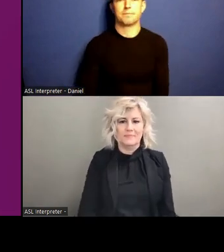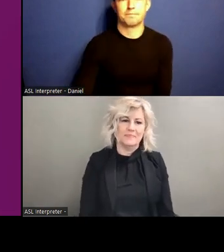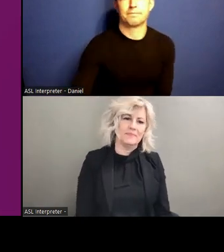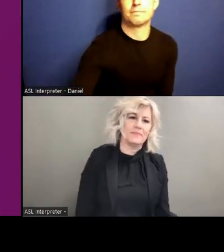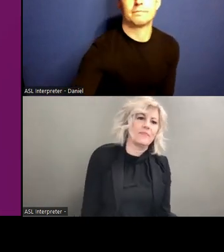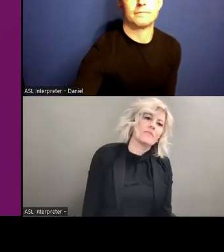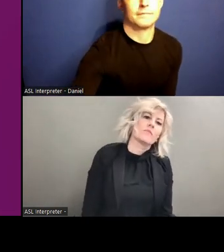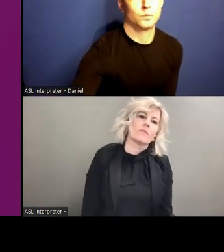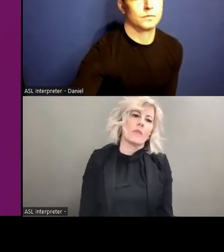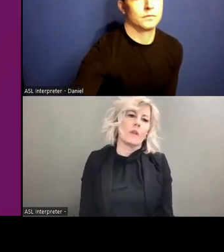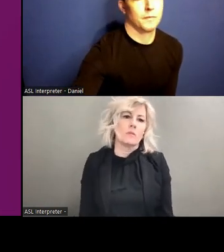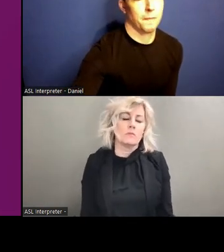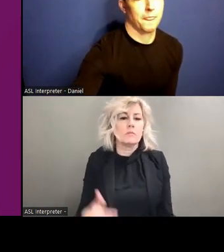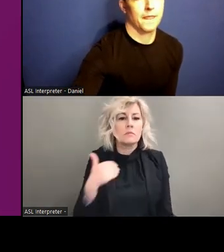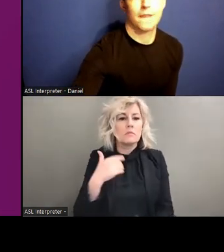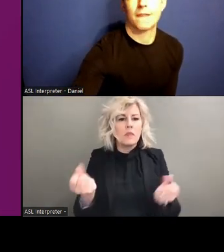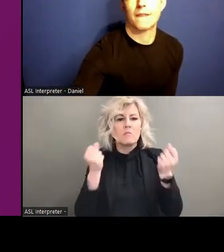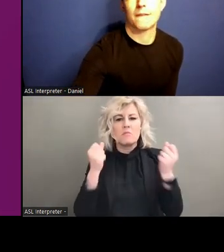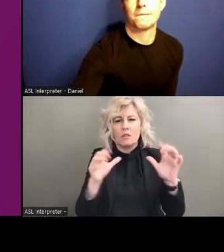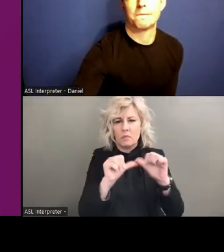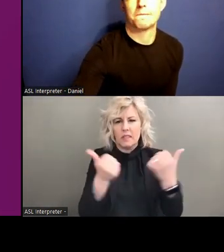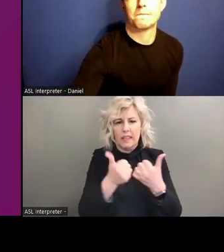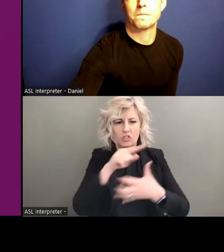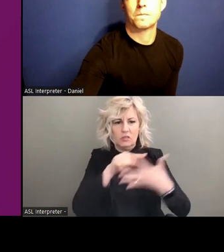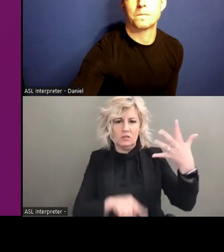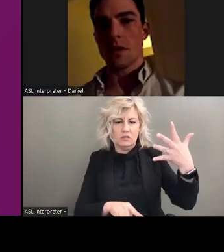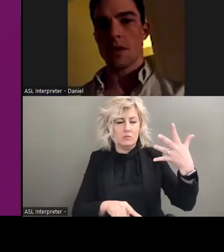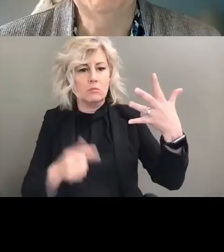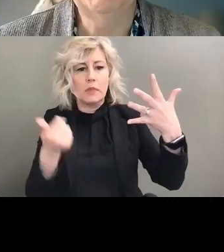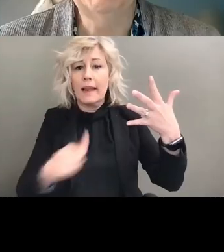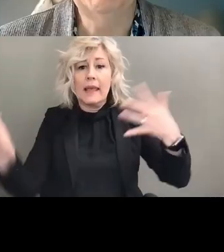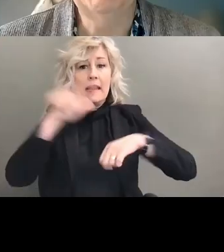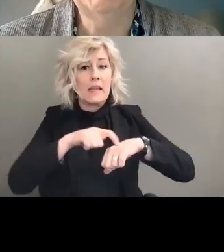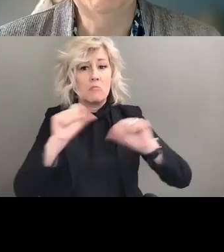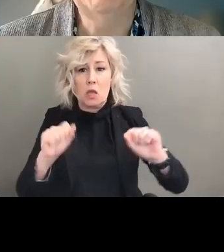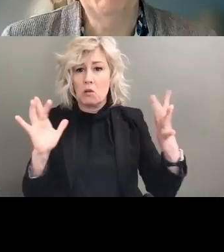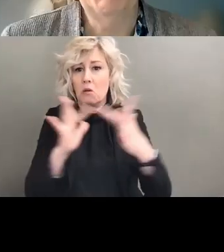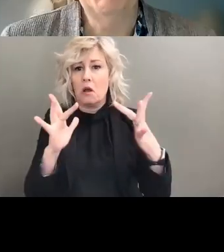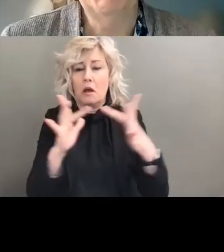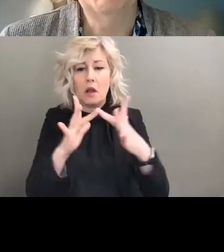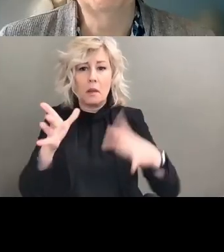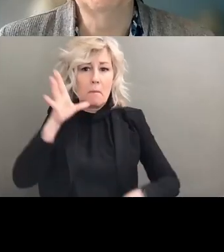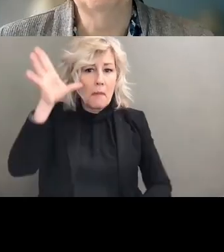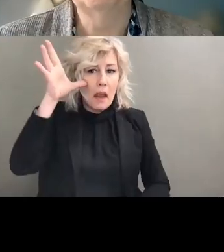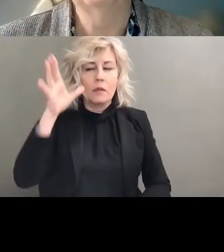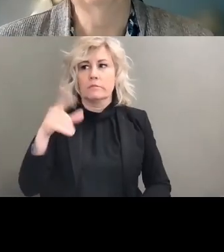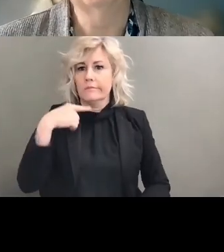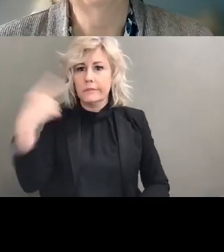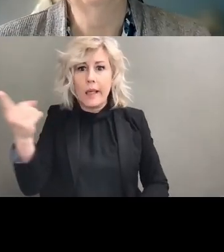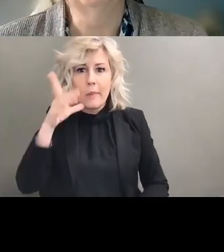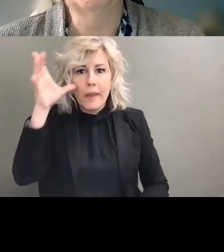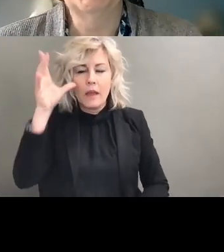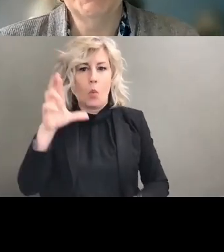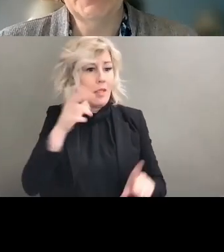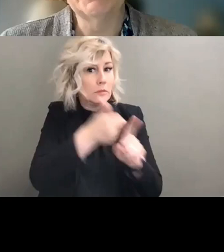We have multiple agencies who could at any time contact the parent or tell the parent or themselves